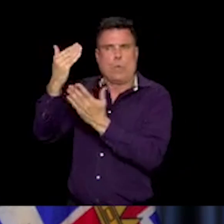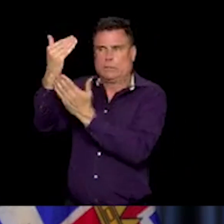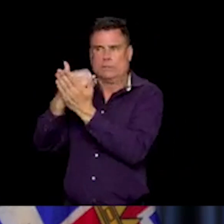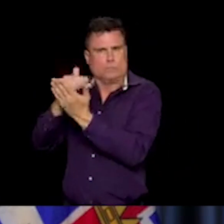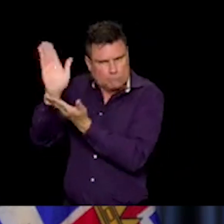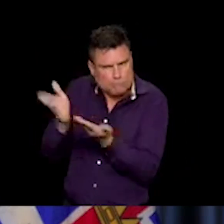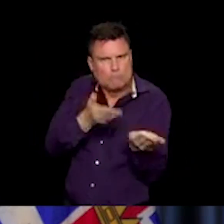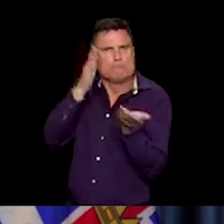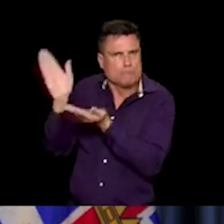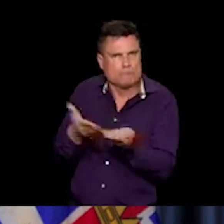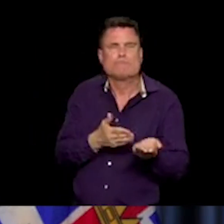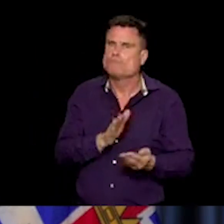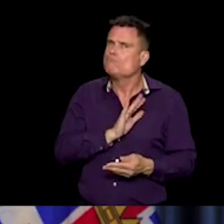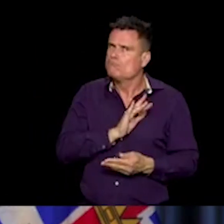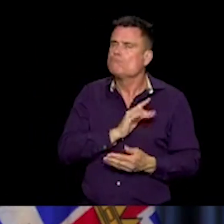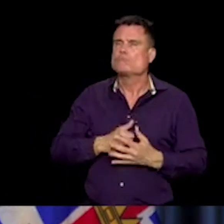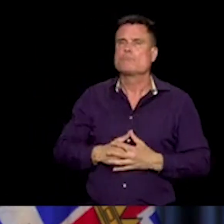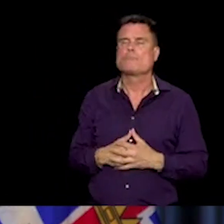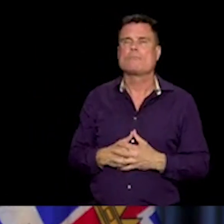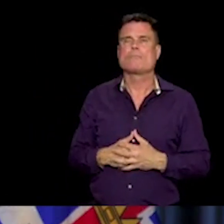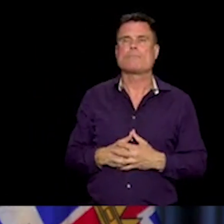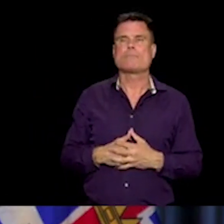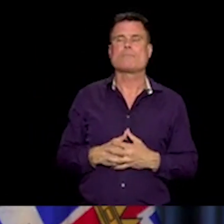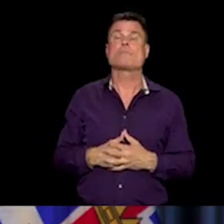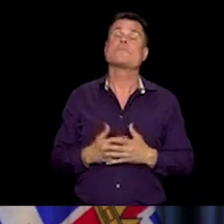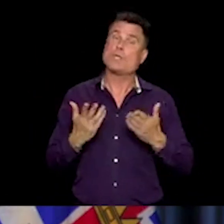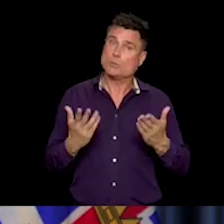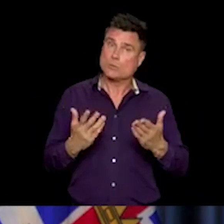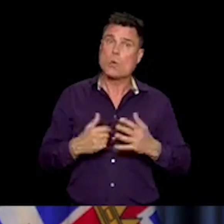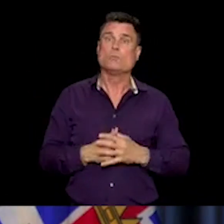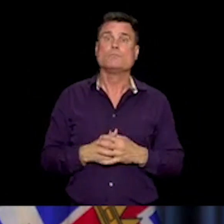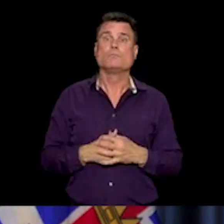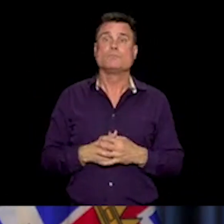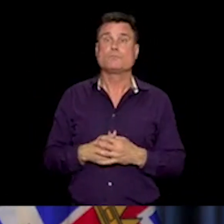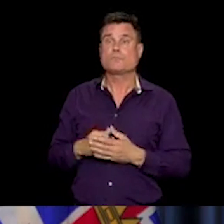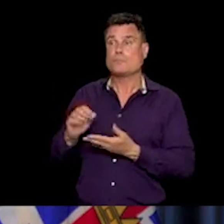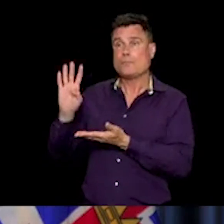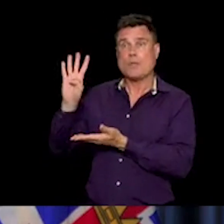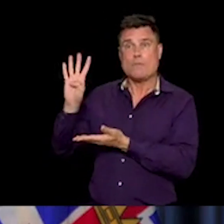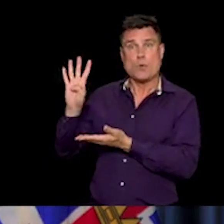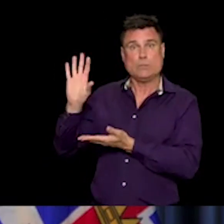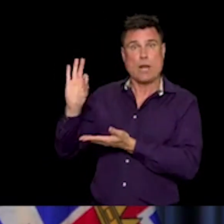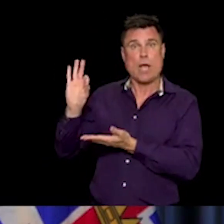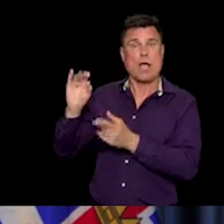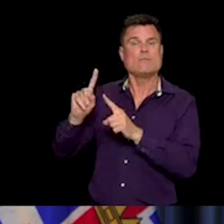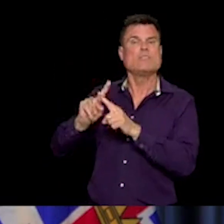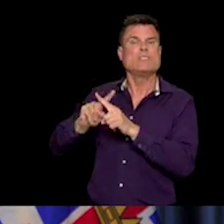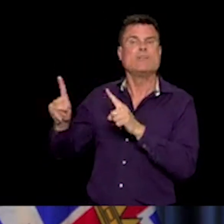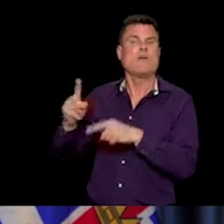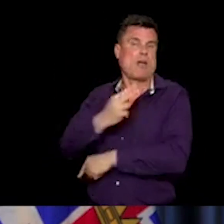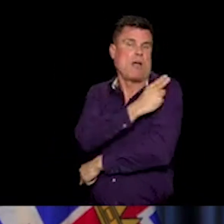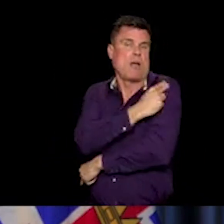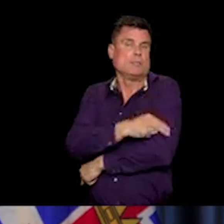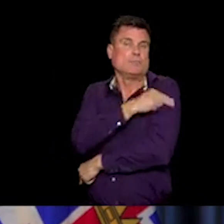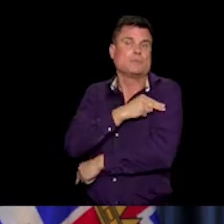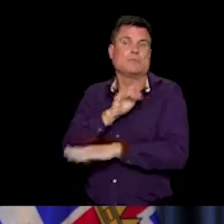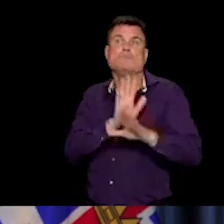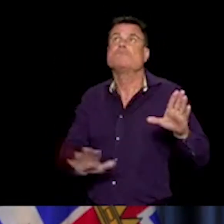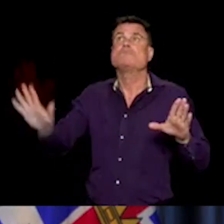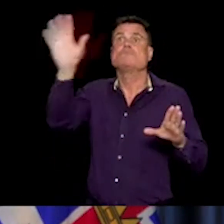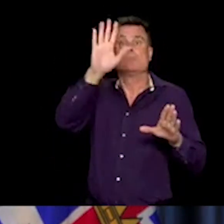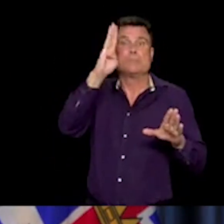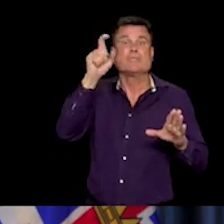started. It's a very challenging process, but what this indicates is the commitment of our surgeons, of our nurses, of our healthcare workers